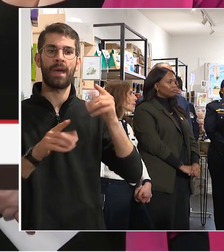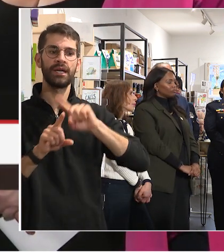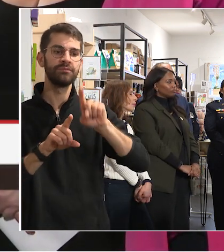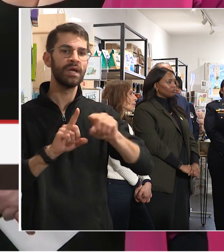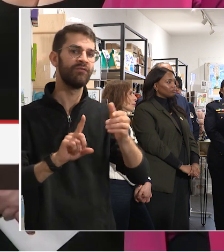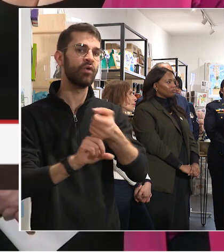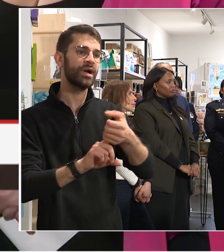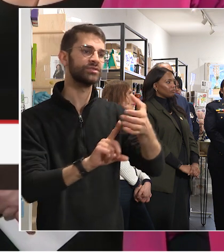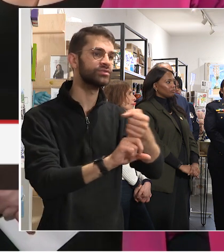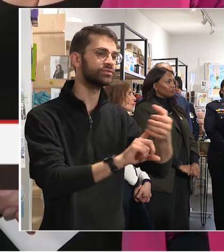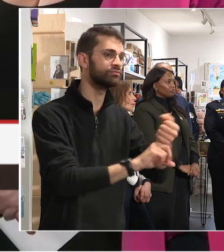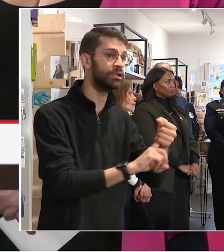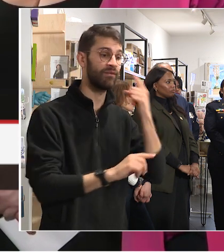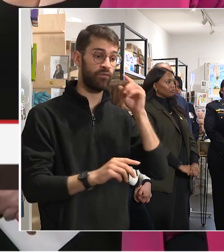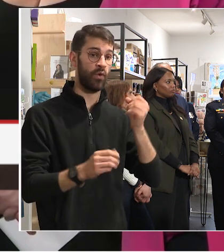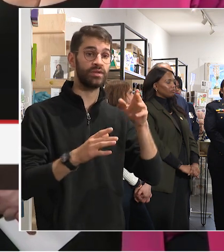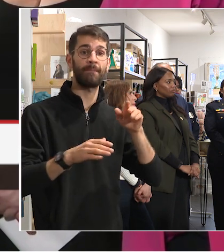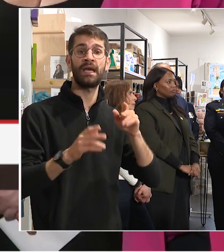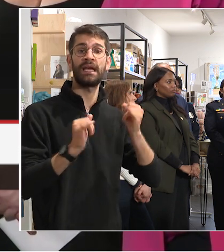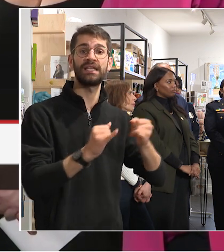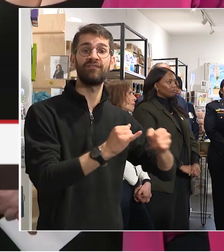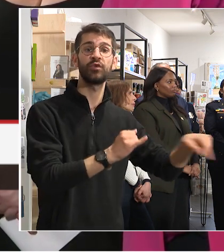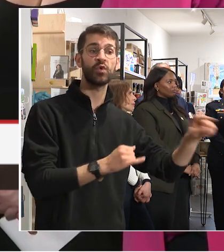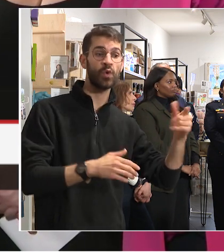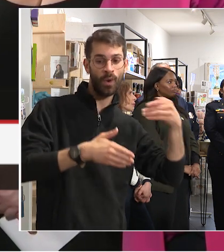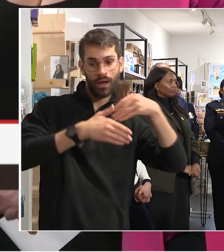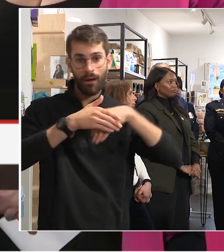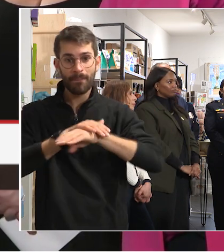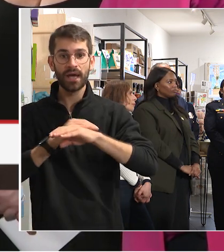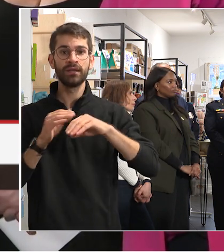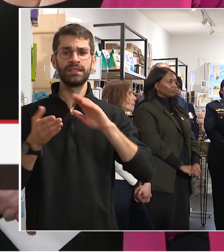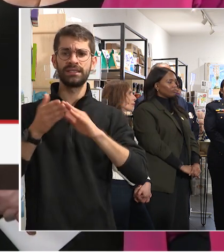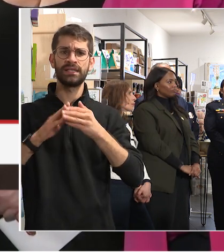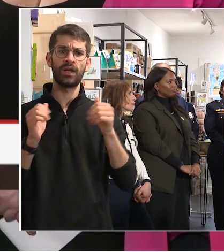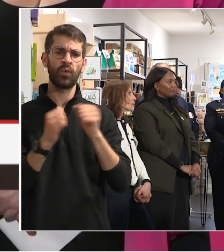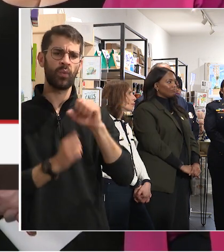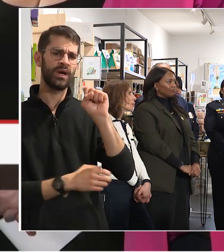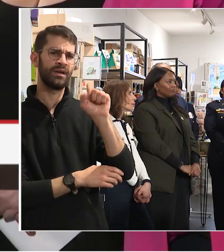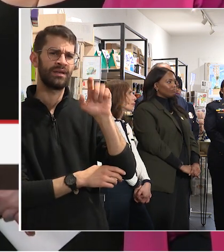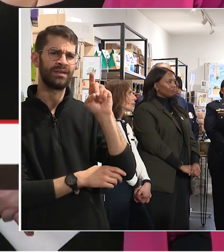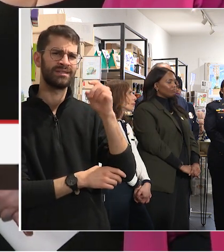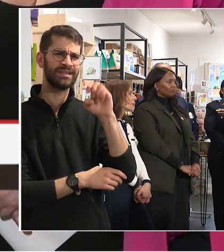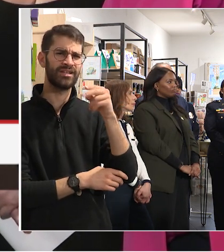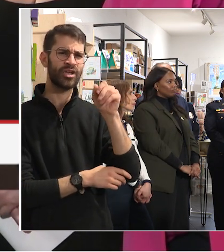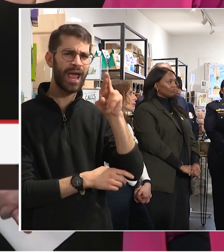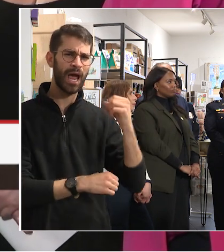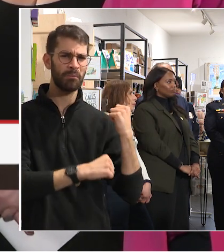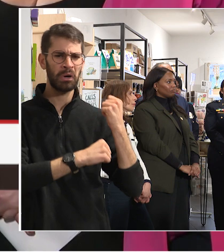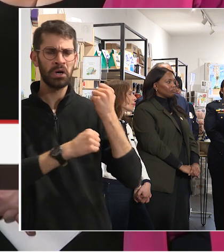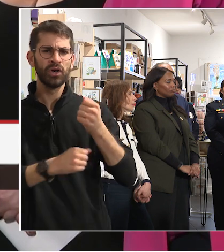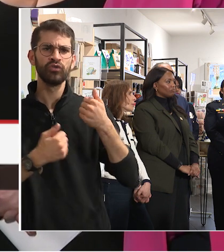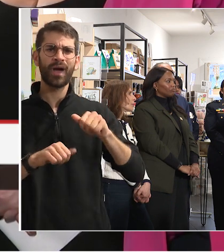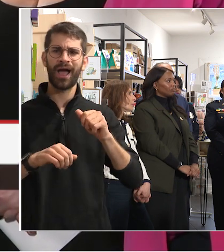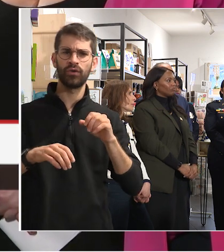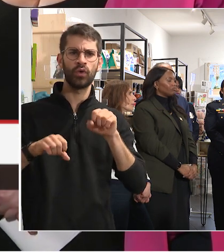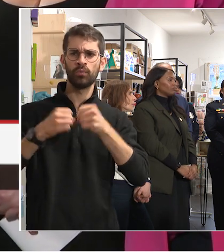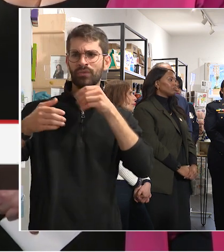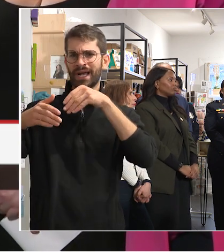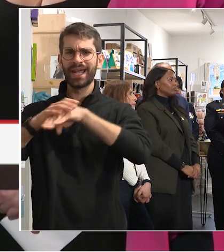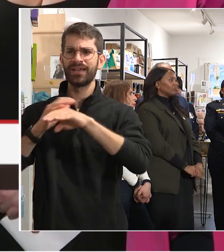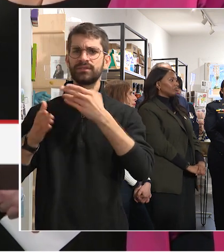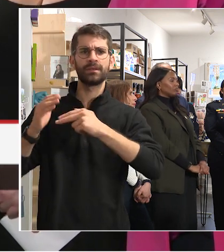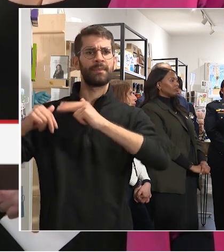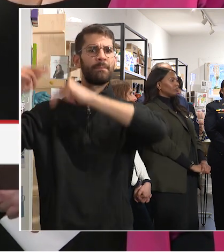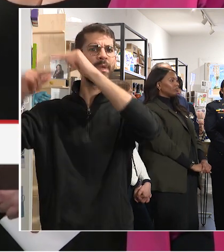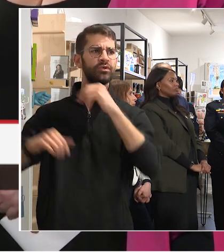respect to individuals who have been coming into this city with sledgehammers, and who have been attempting to break into some of our